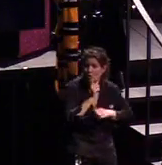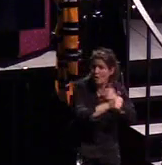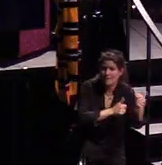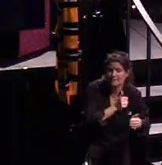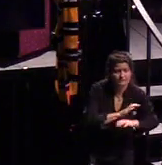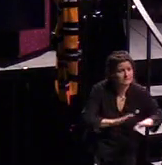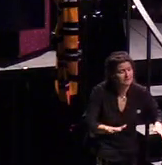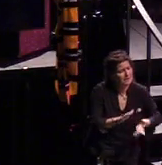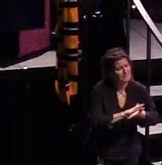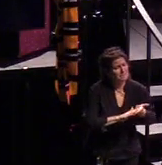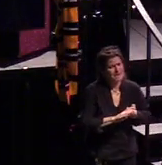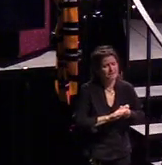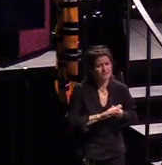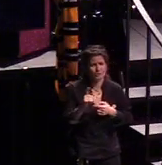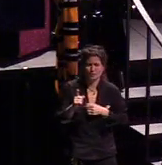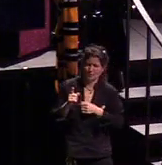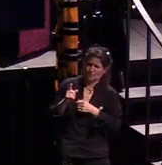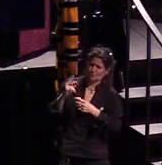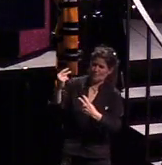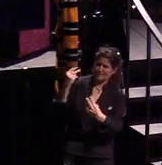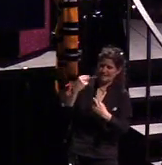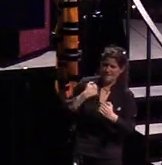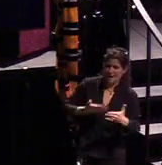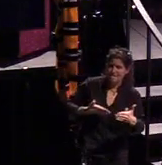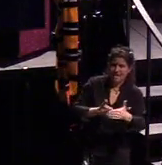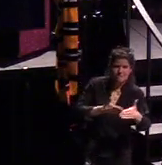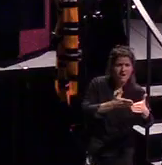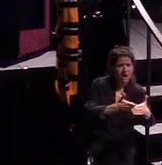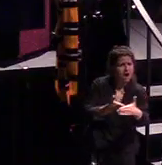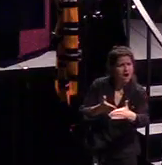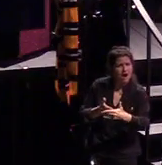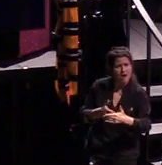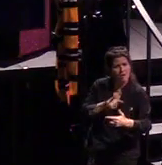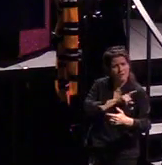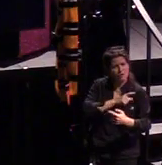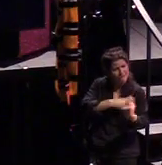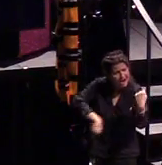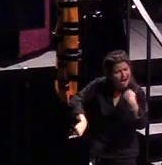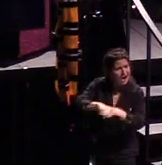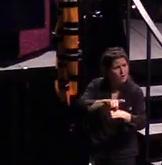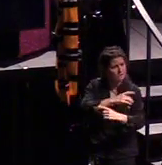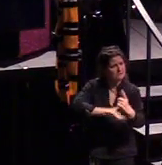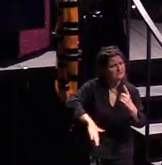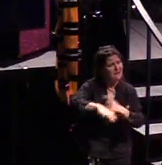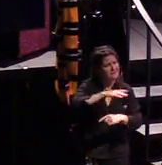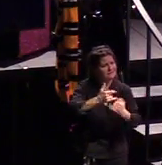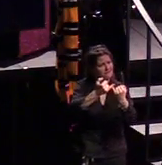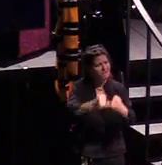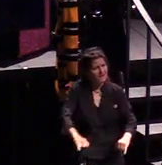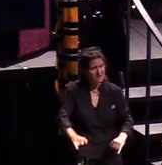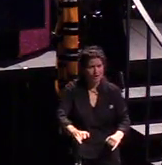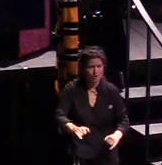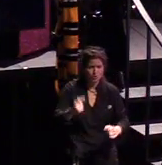telling me you don't see the barriers I face because of our collective failure to consider difference biscuit